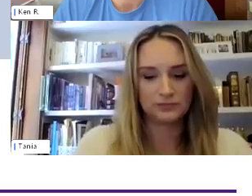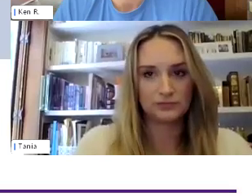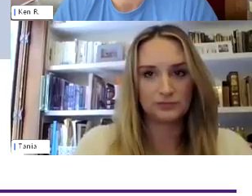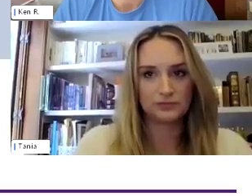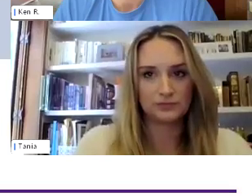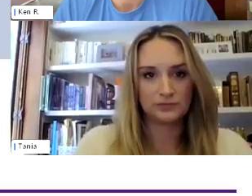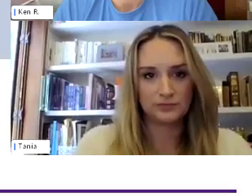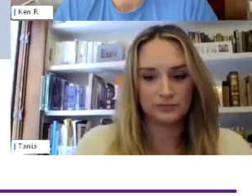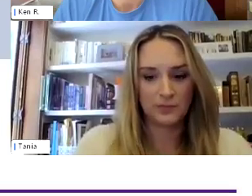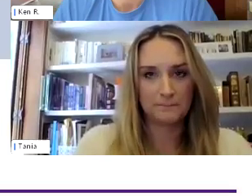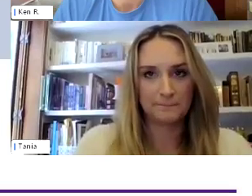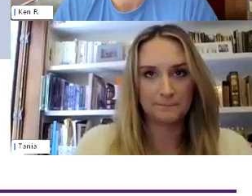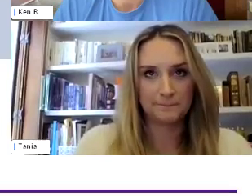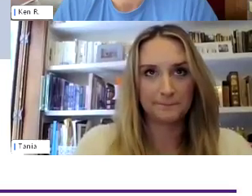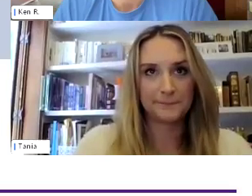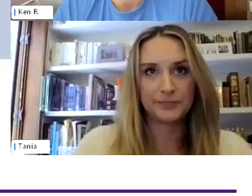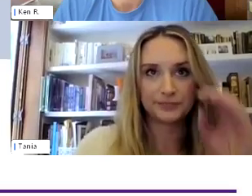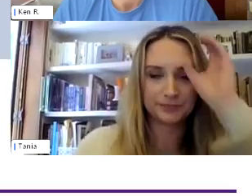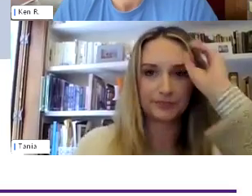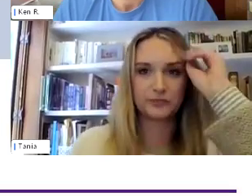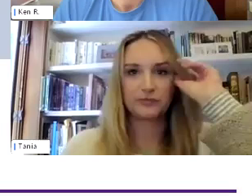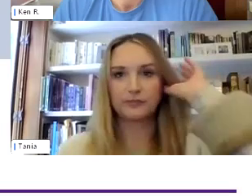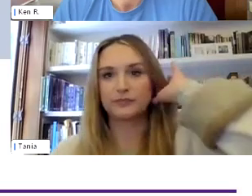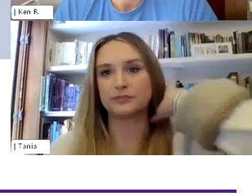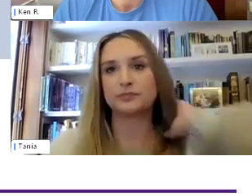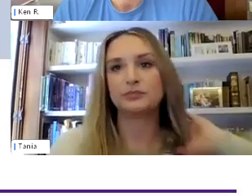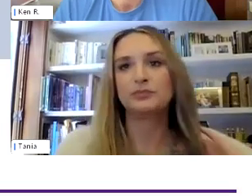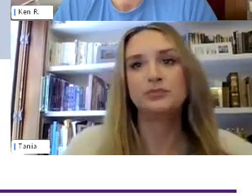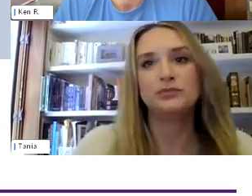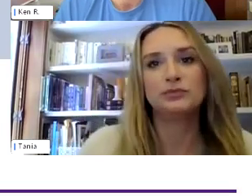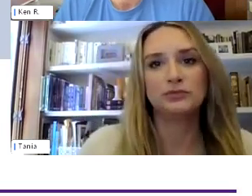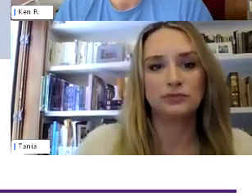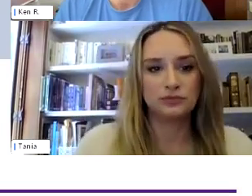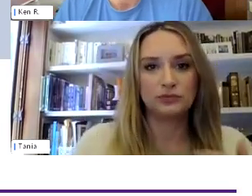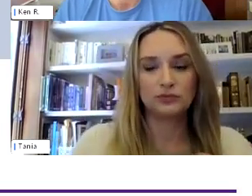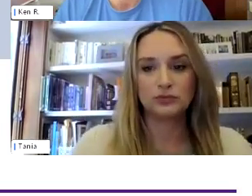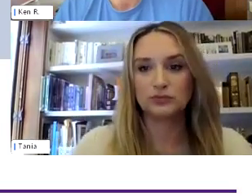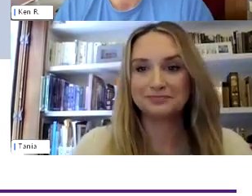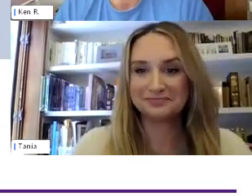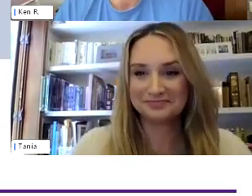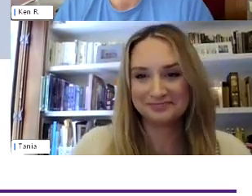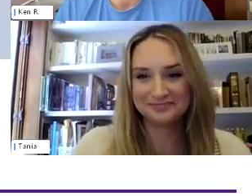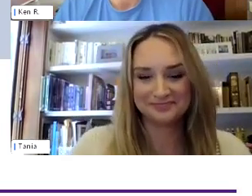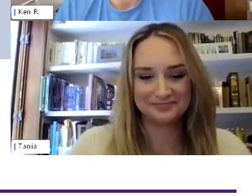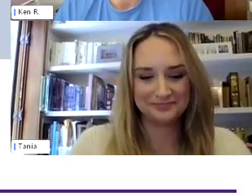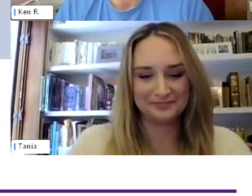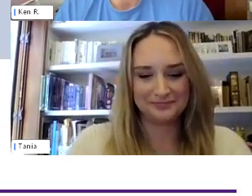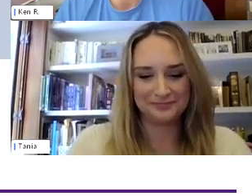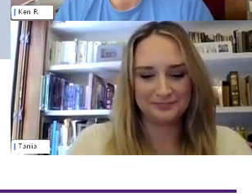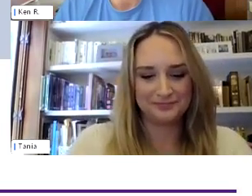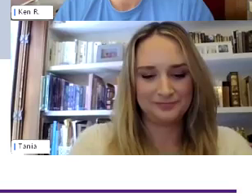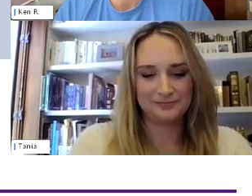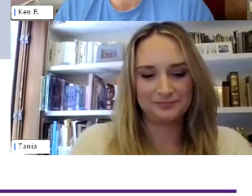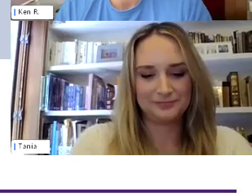And a reminder, this is also, this is a safe space, we hope, but we do